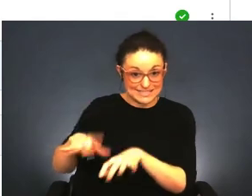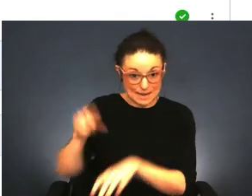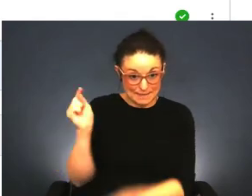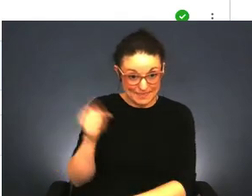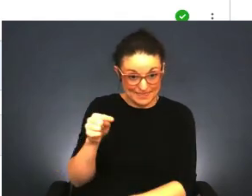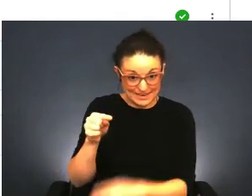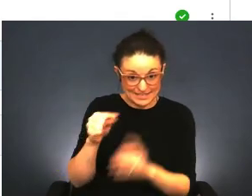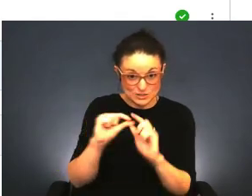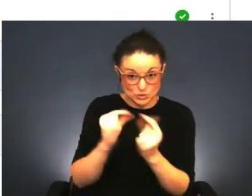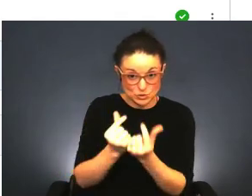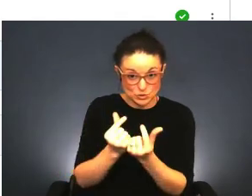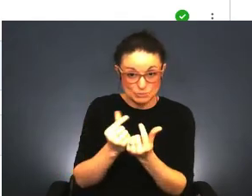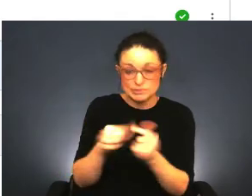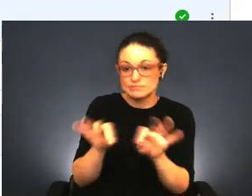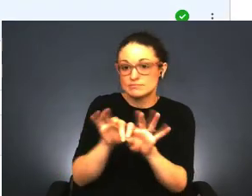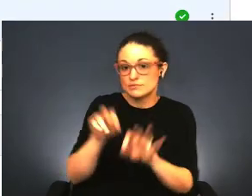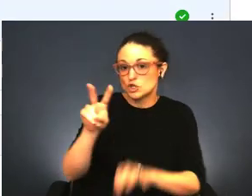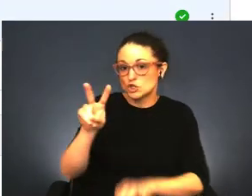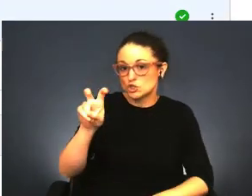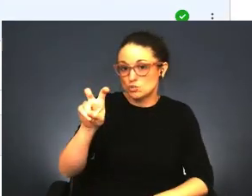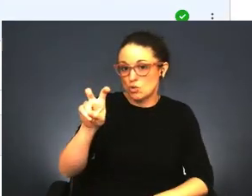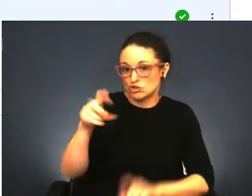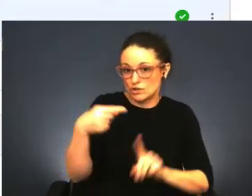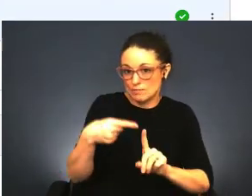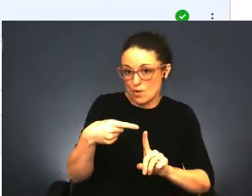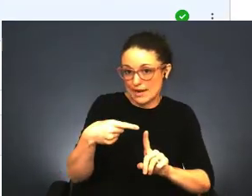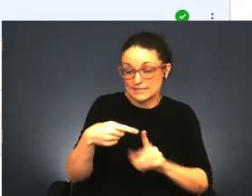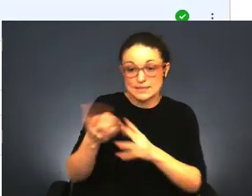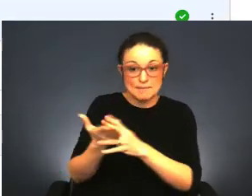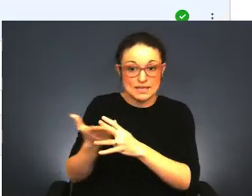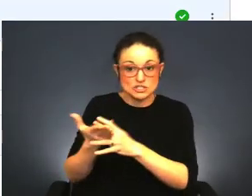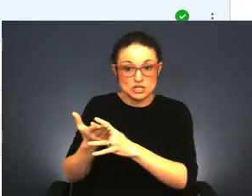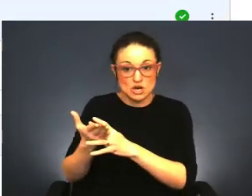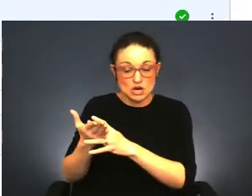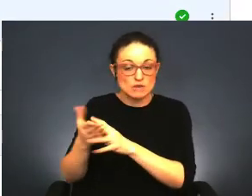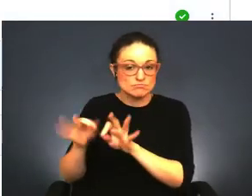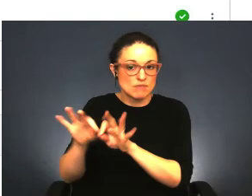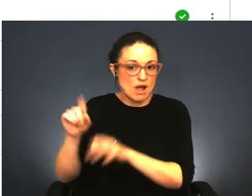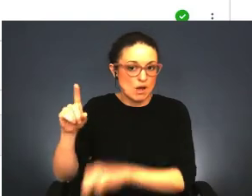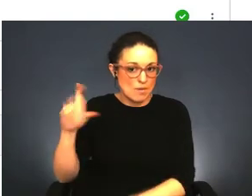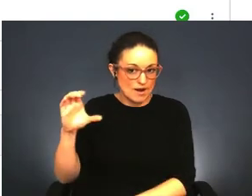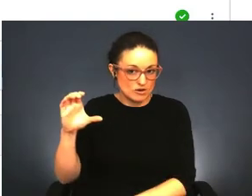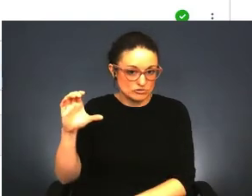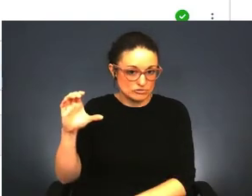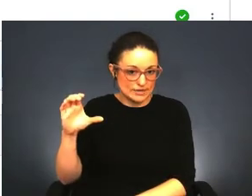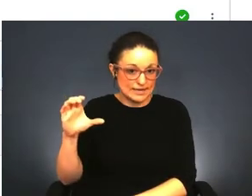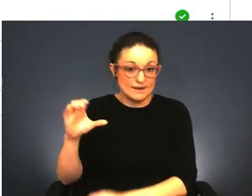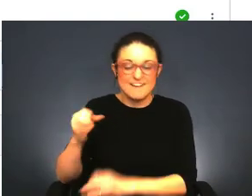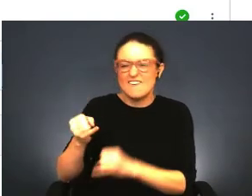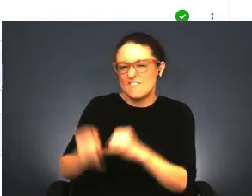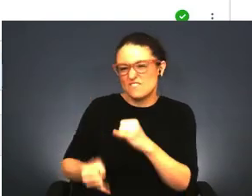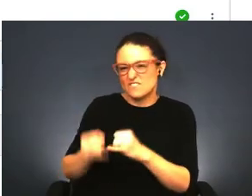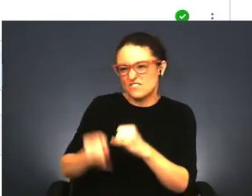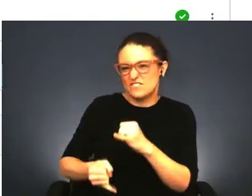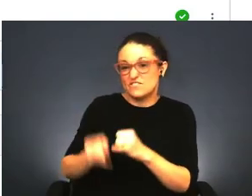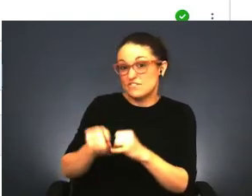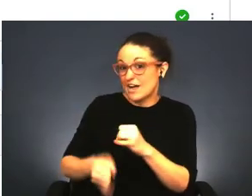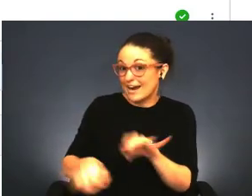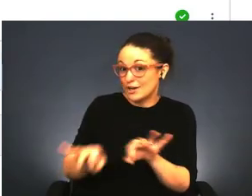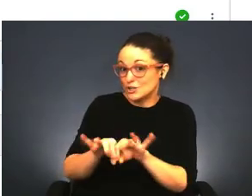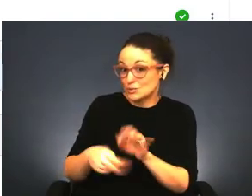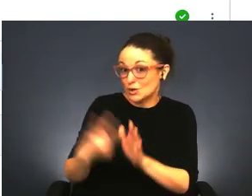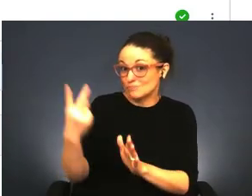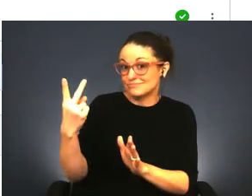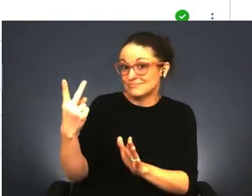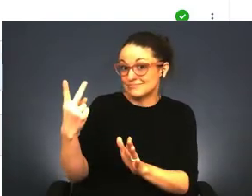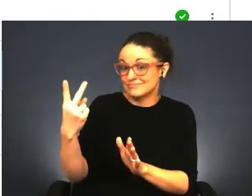worth 200 points. The midterm exam is worth 100 points. Final exam is worth twice as much as the